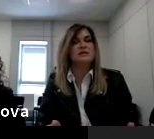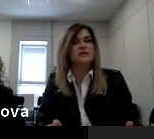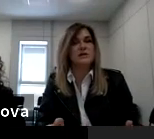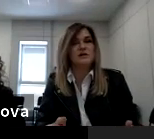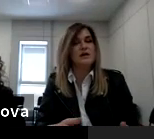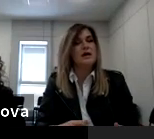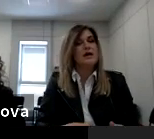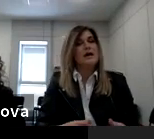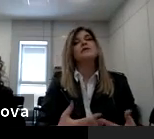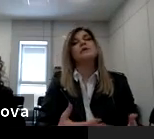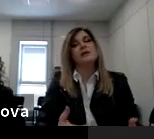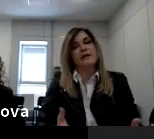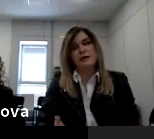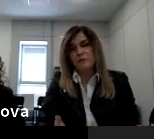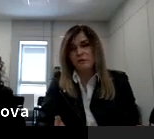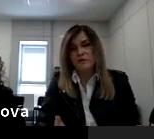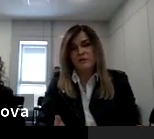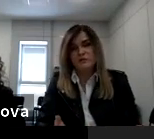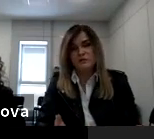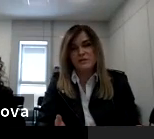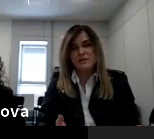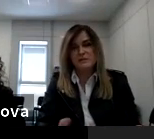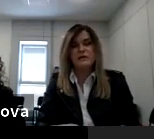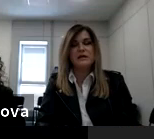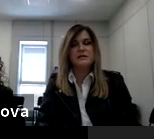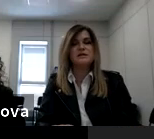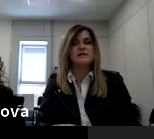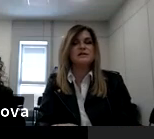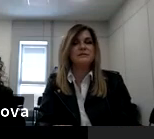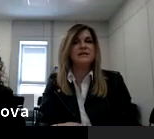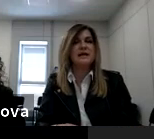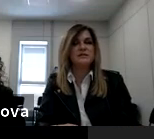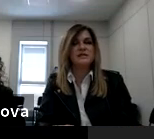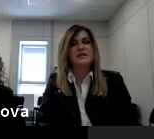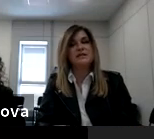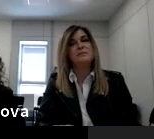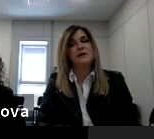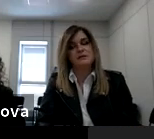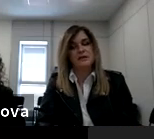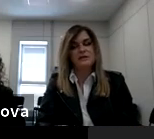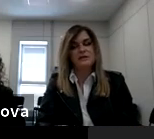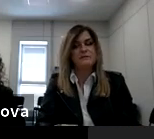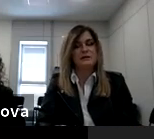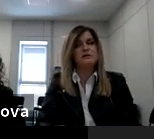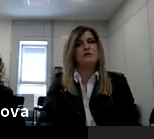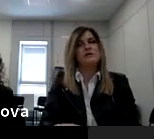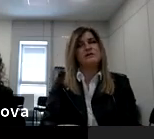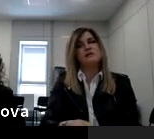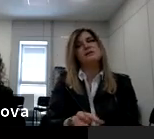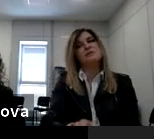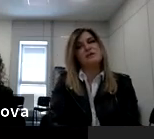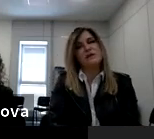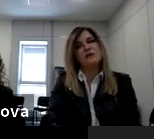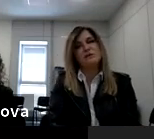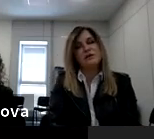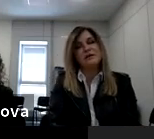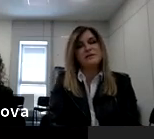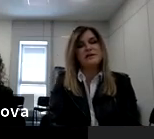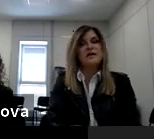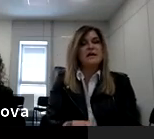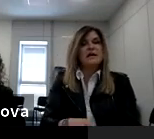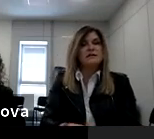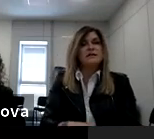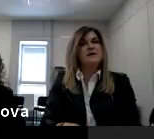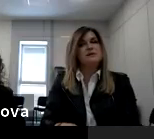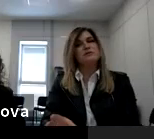IntiSlim in such a way, and we will help you with the control system, because sometimes it depends. It depends on the distance between the